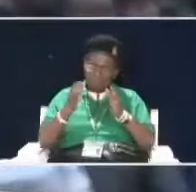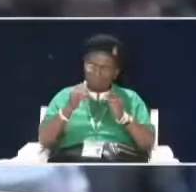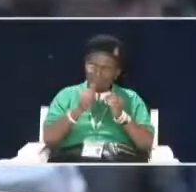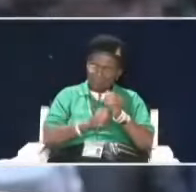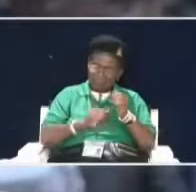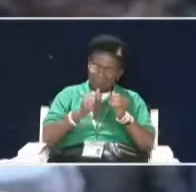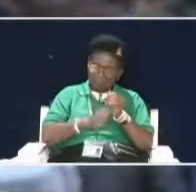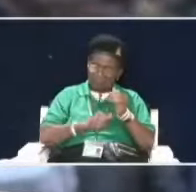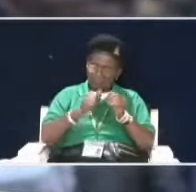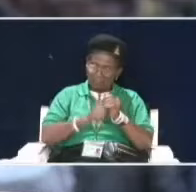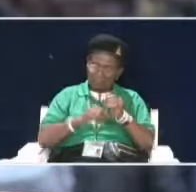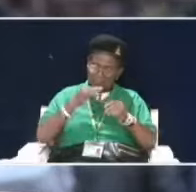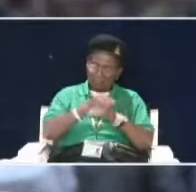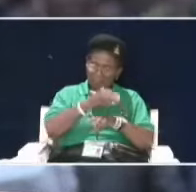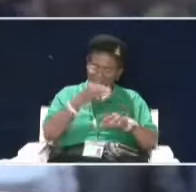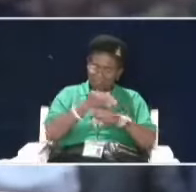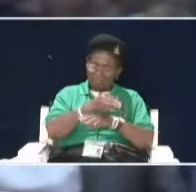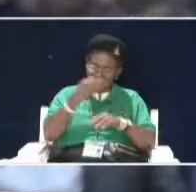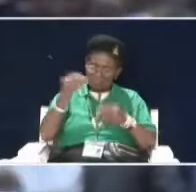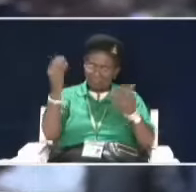every force of darkness